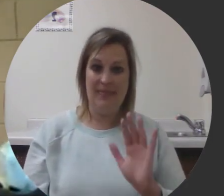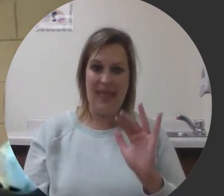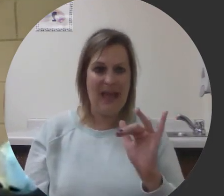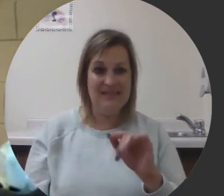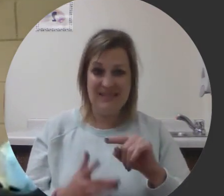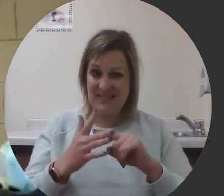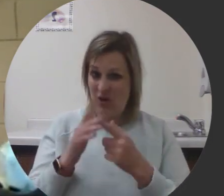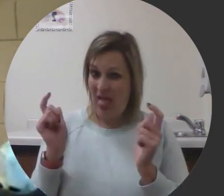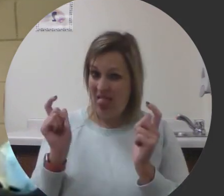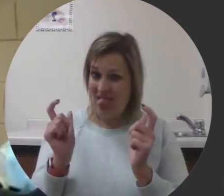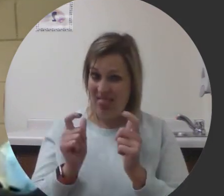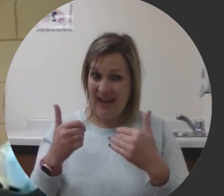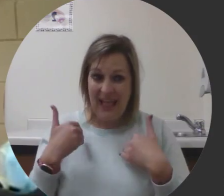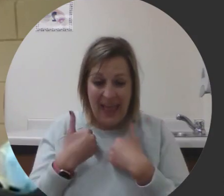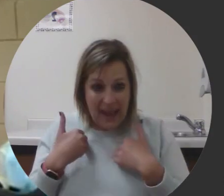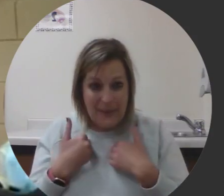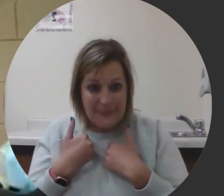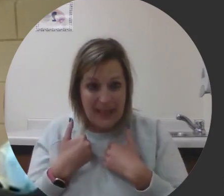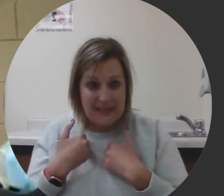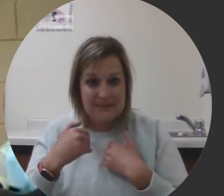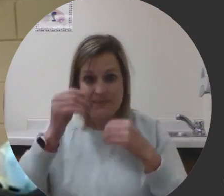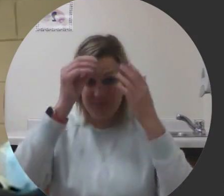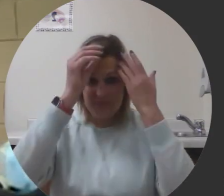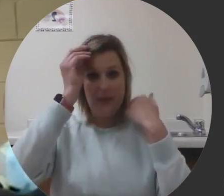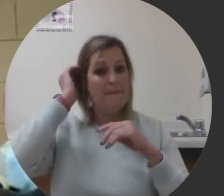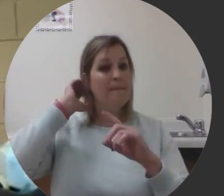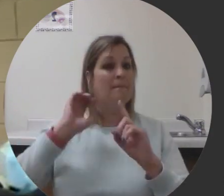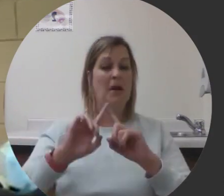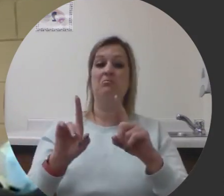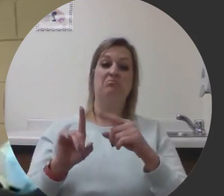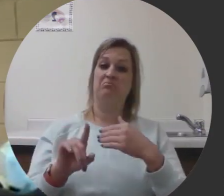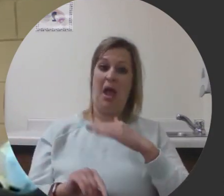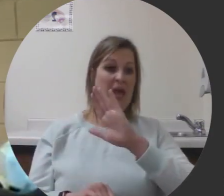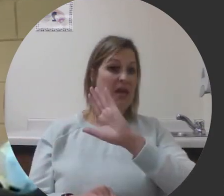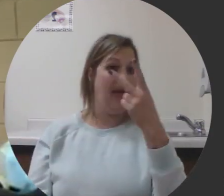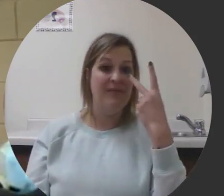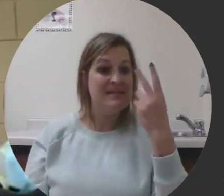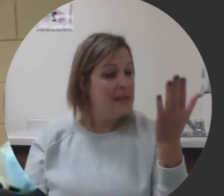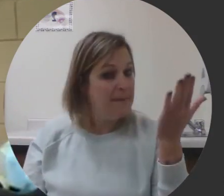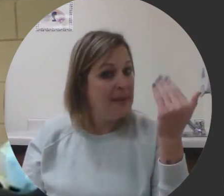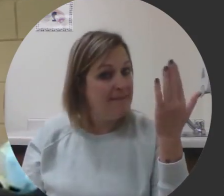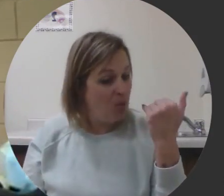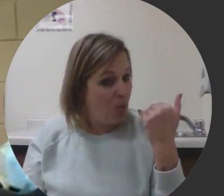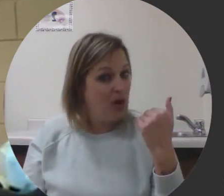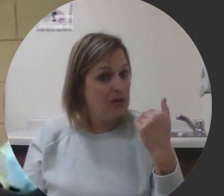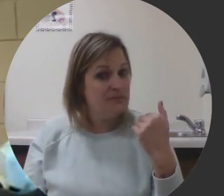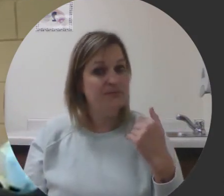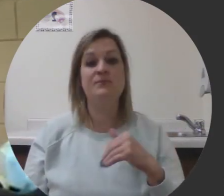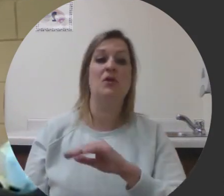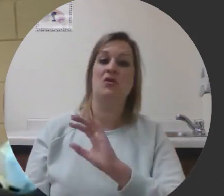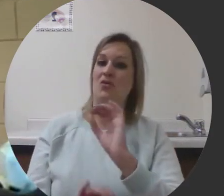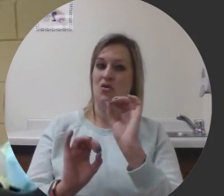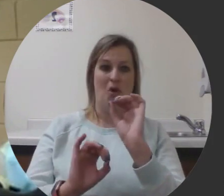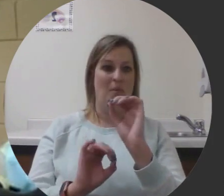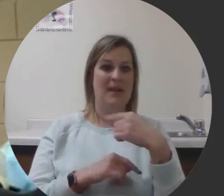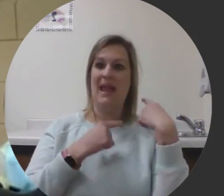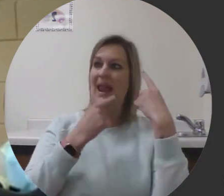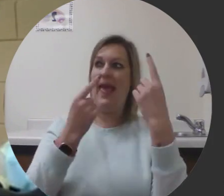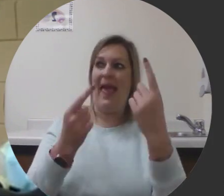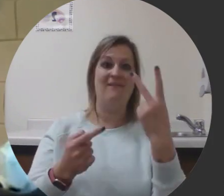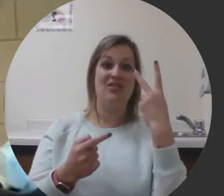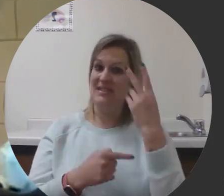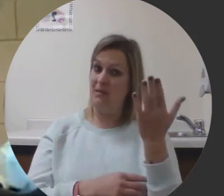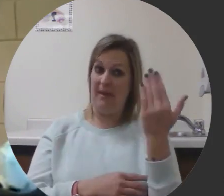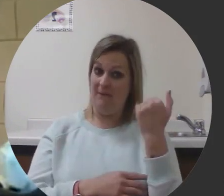animal, she would tell them, such as neither I nor your Uncle Angus had ever seen before, such as no one in the world had ever seen before, in